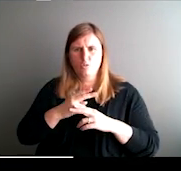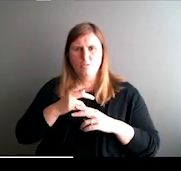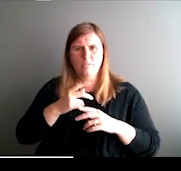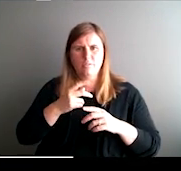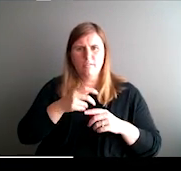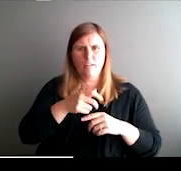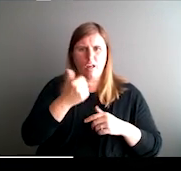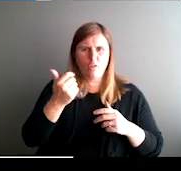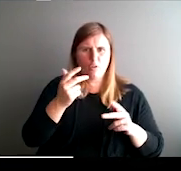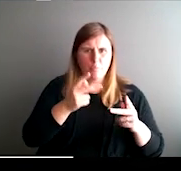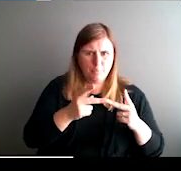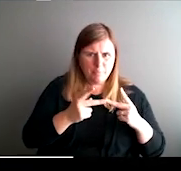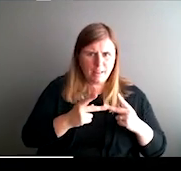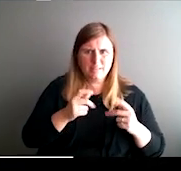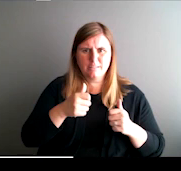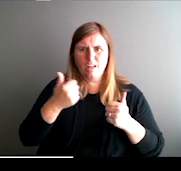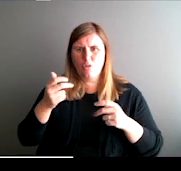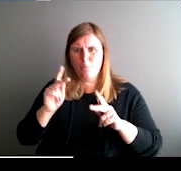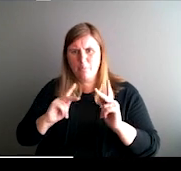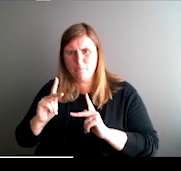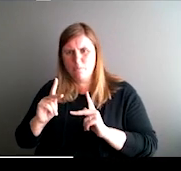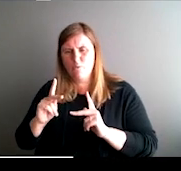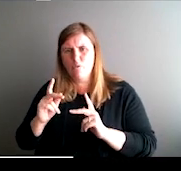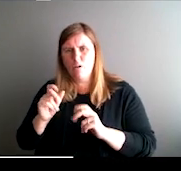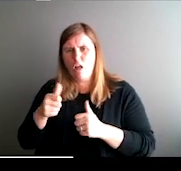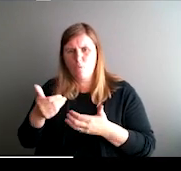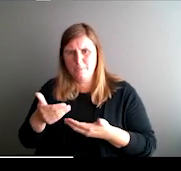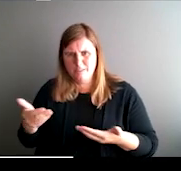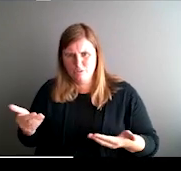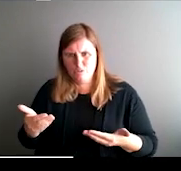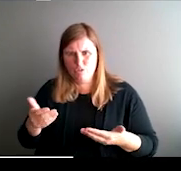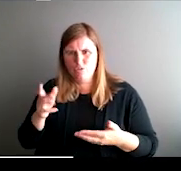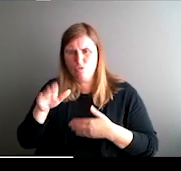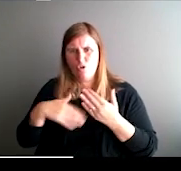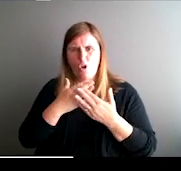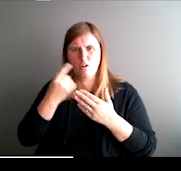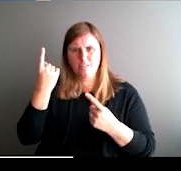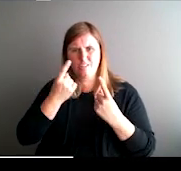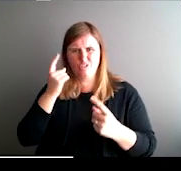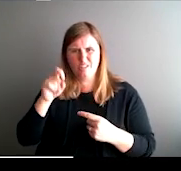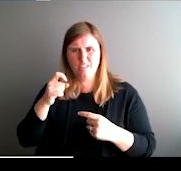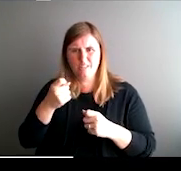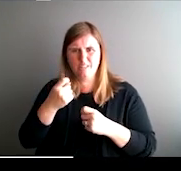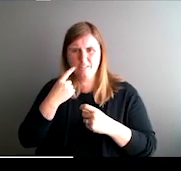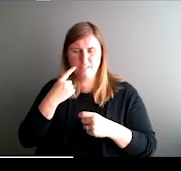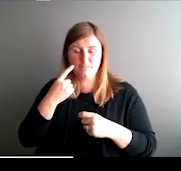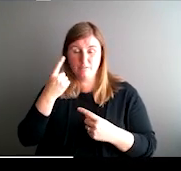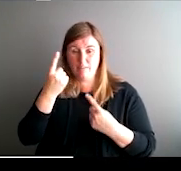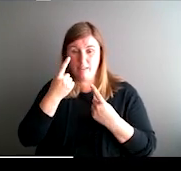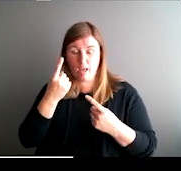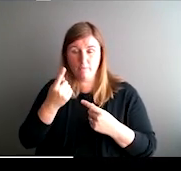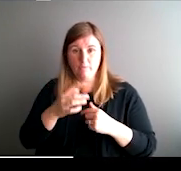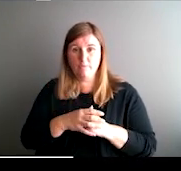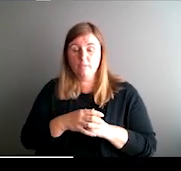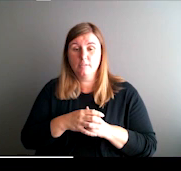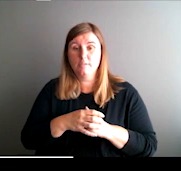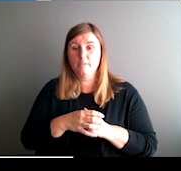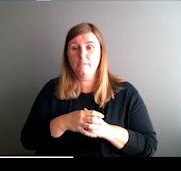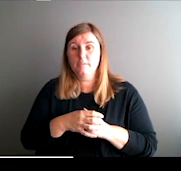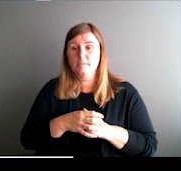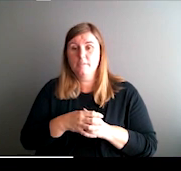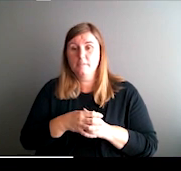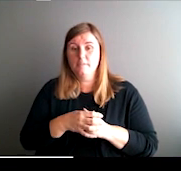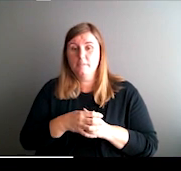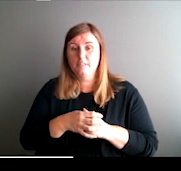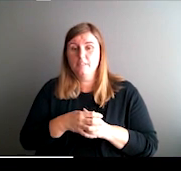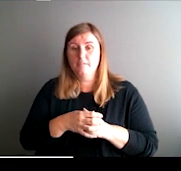places, across material. All of these things are considerations you need to make. So when you're doing your assessment, you